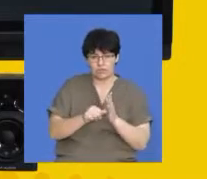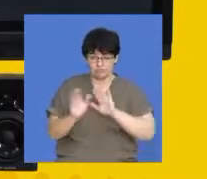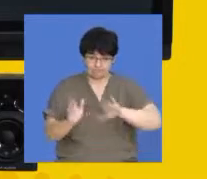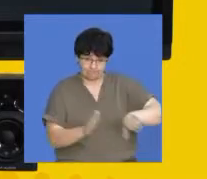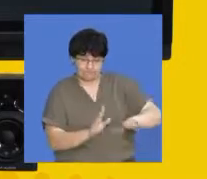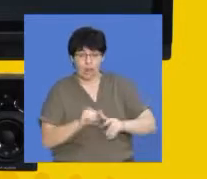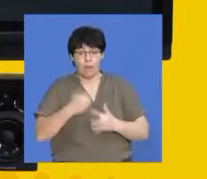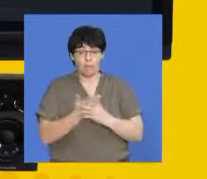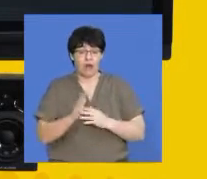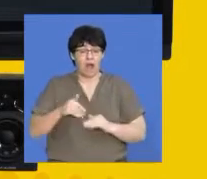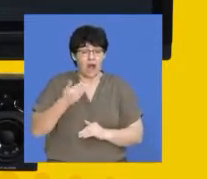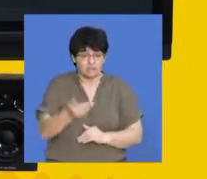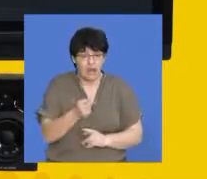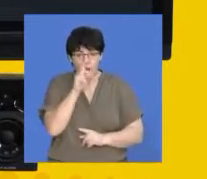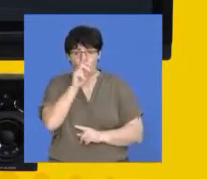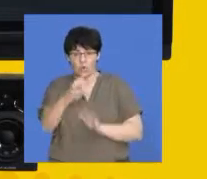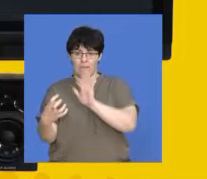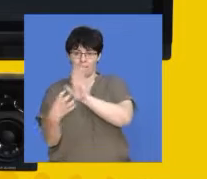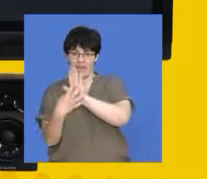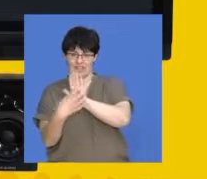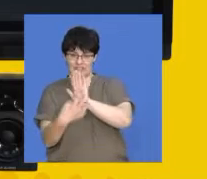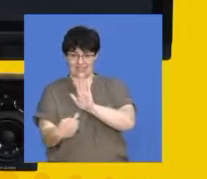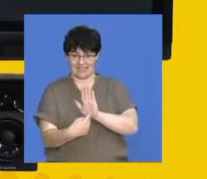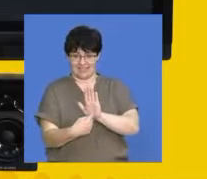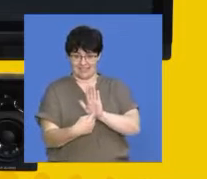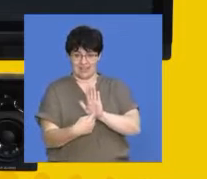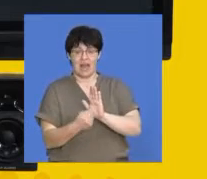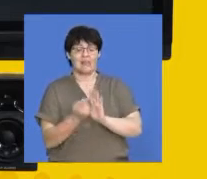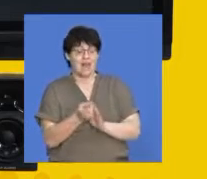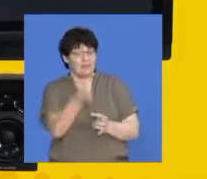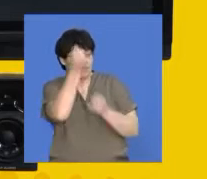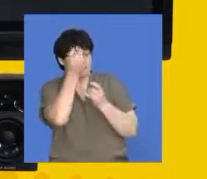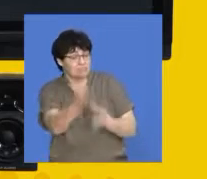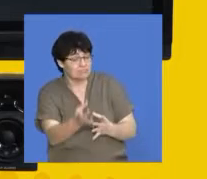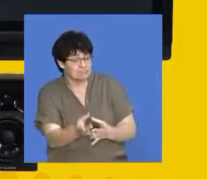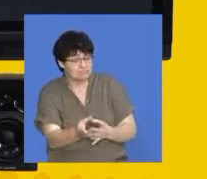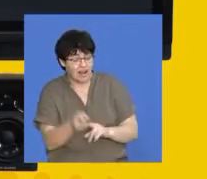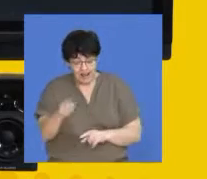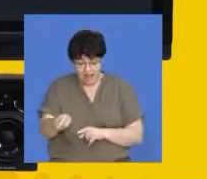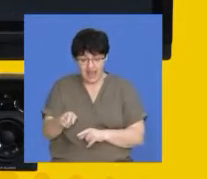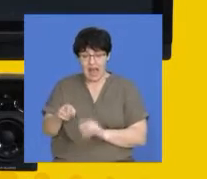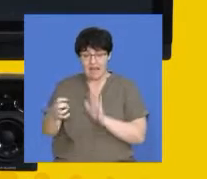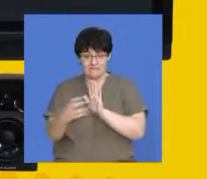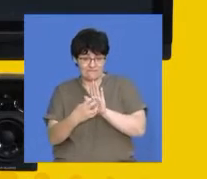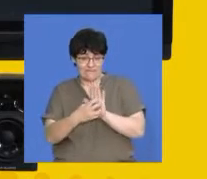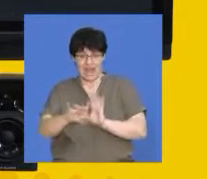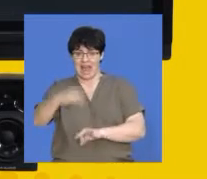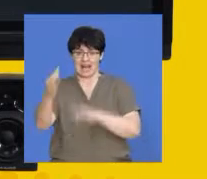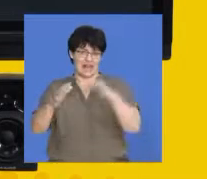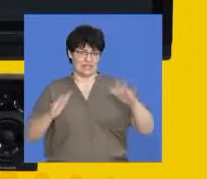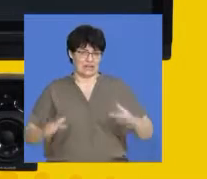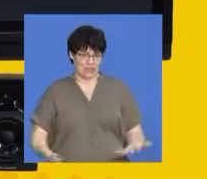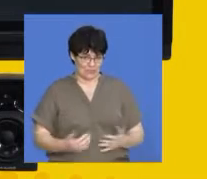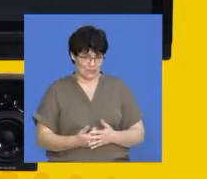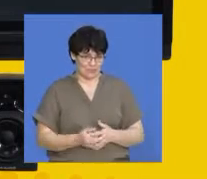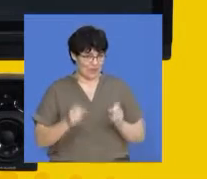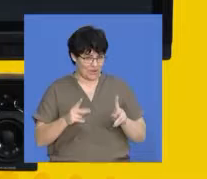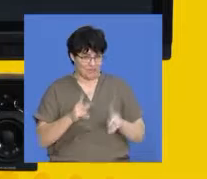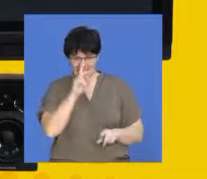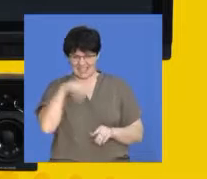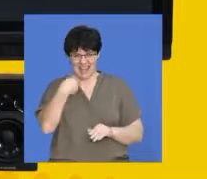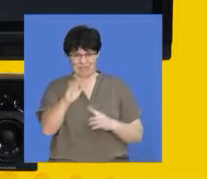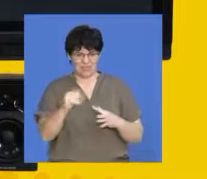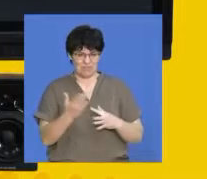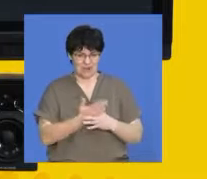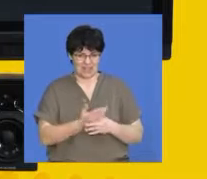we are going to look at a visual source, and I'm going to give you tips on how to analyze a visual source. Okay, I'll see you after